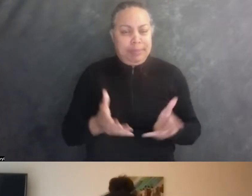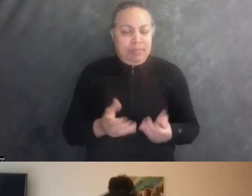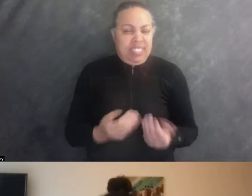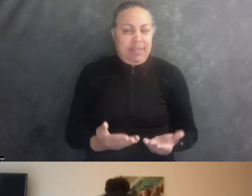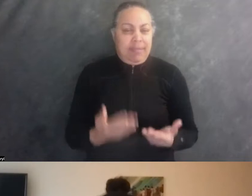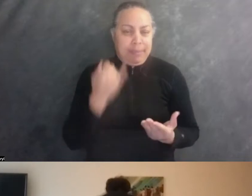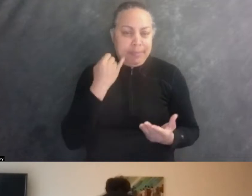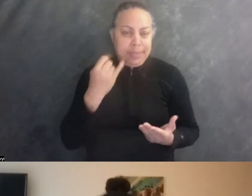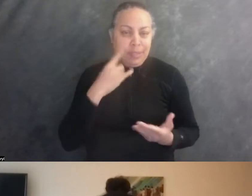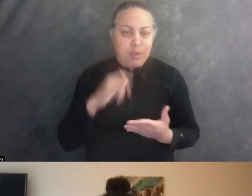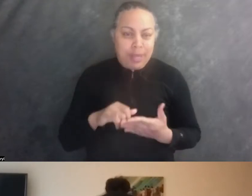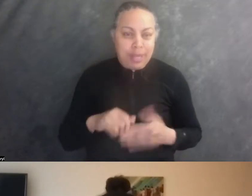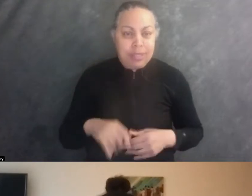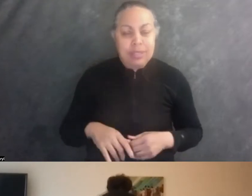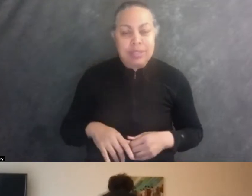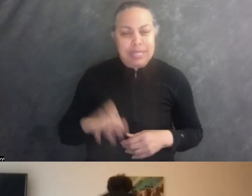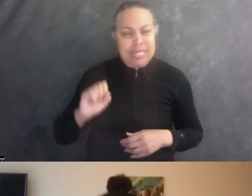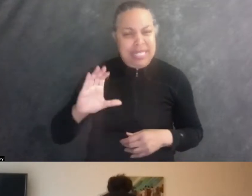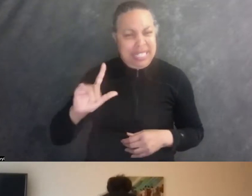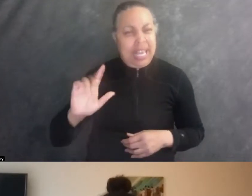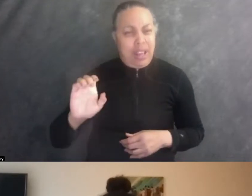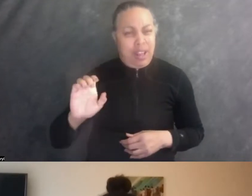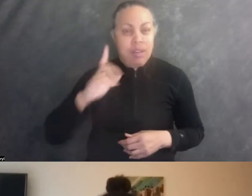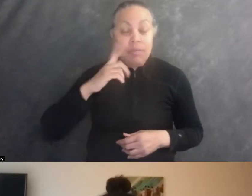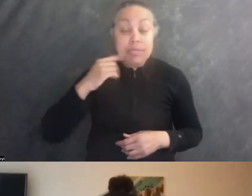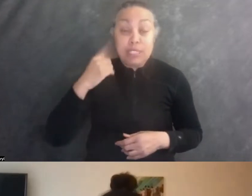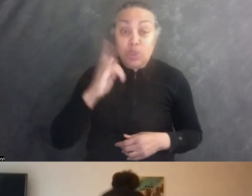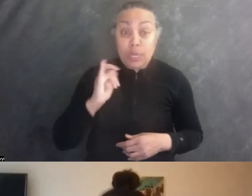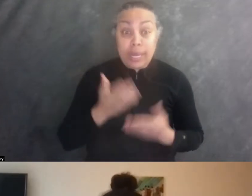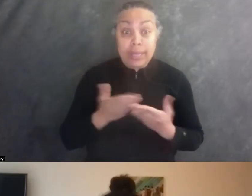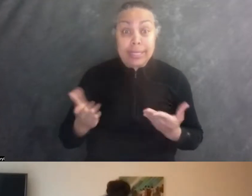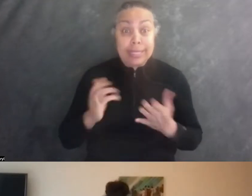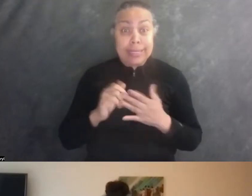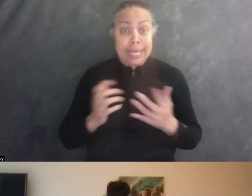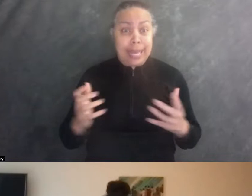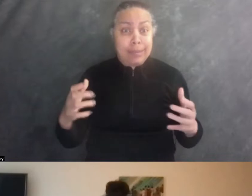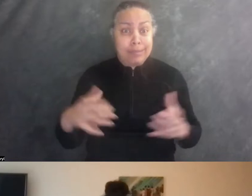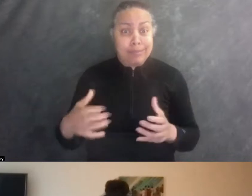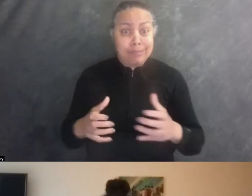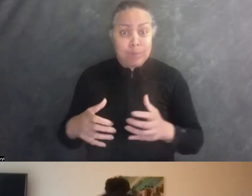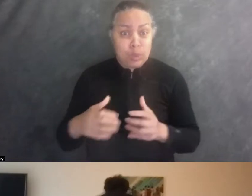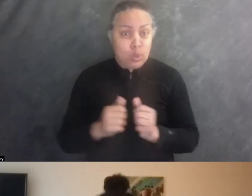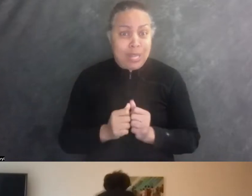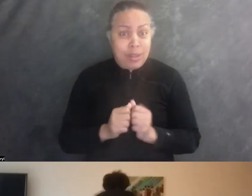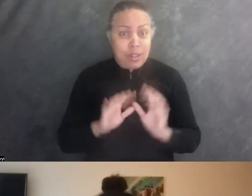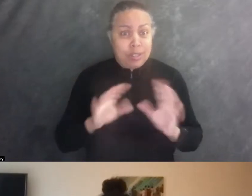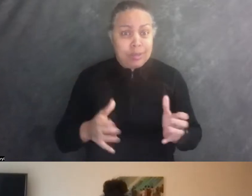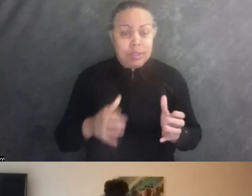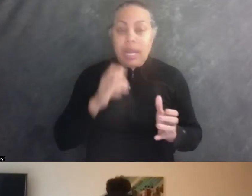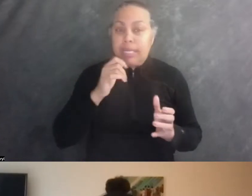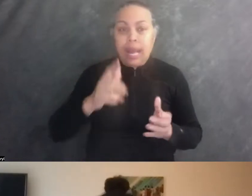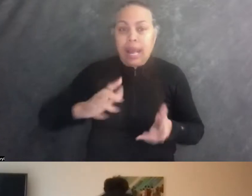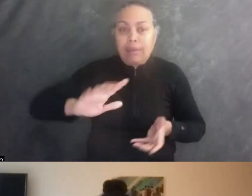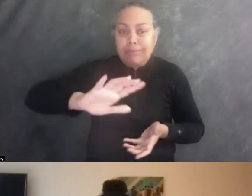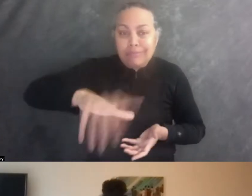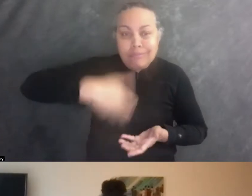the objects they look like things that are being catalyzed together. Not that they're excavated from the earth and